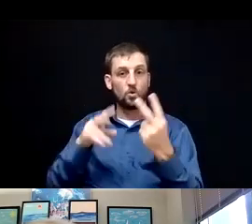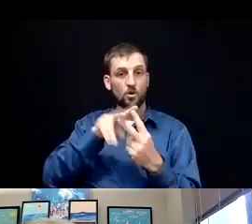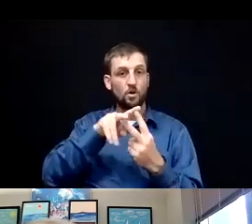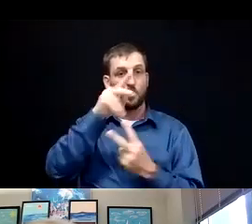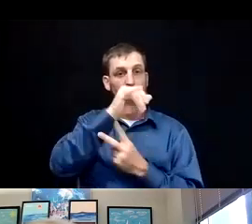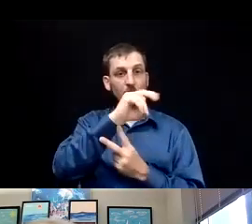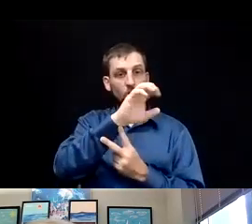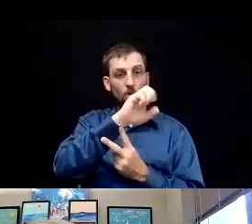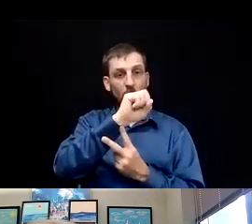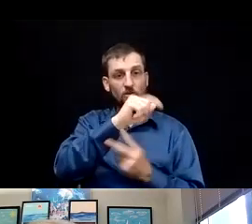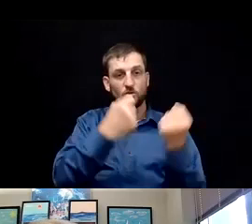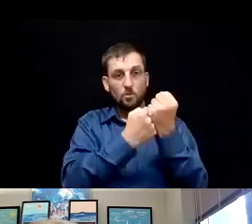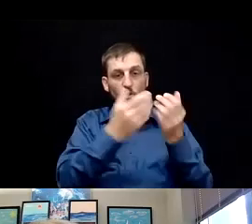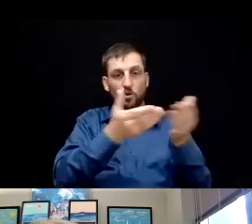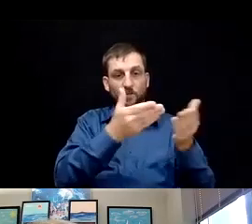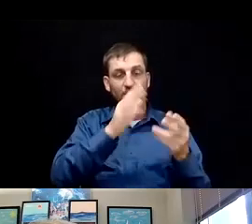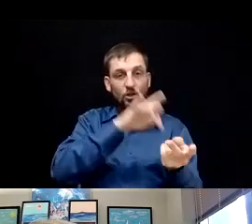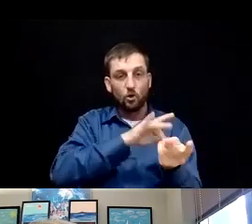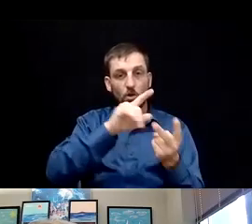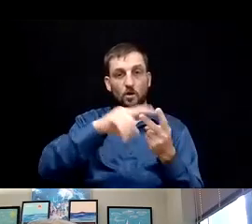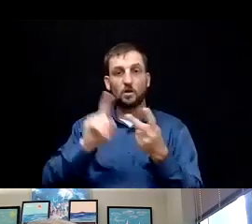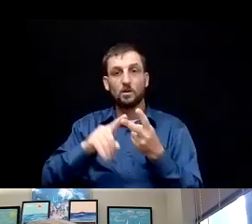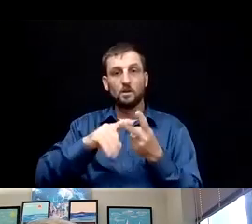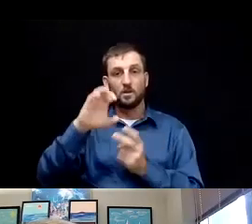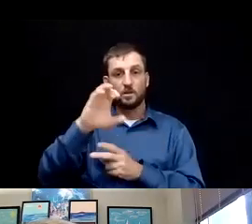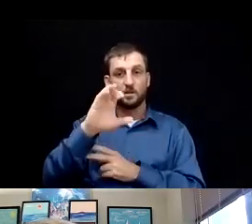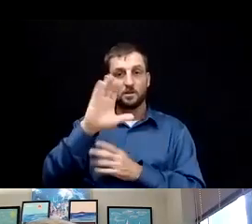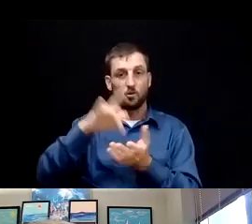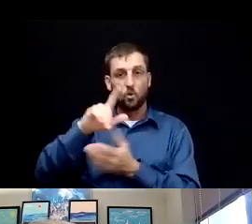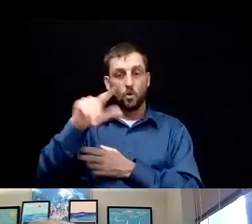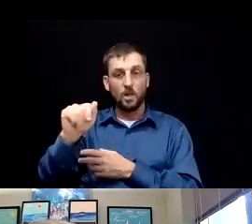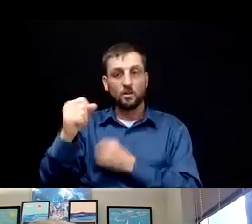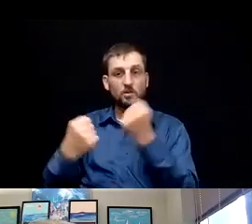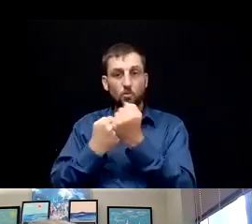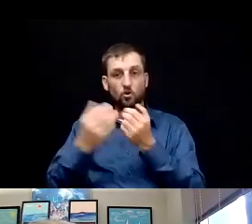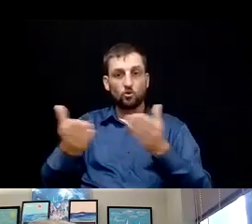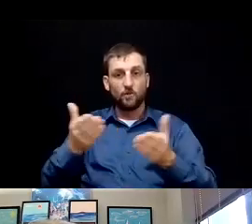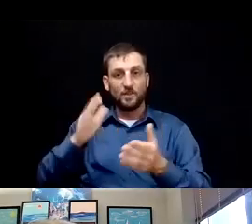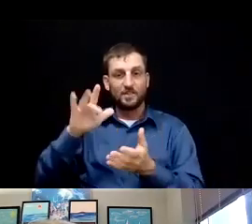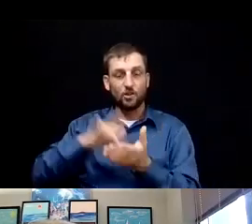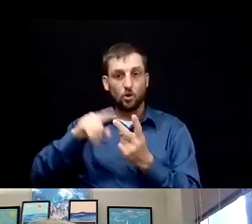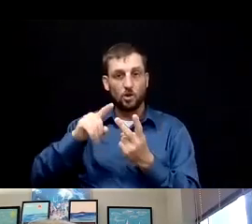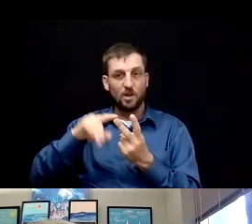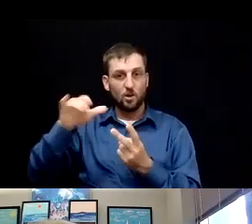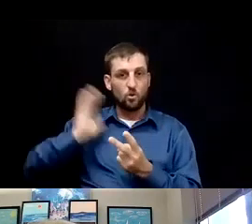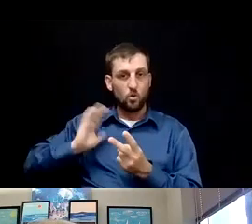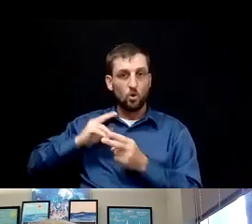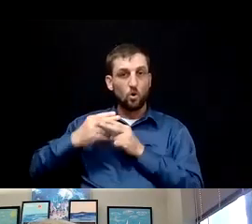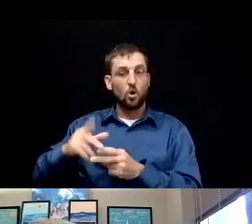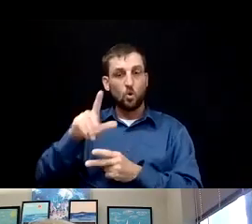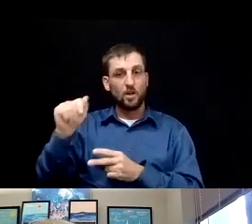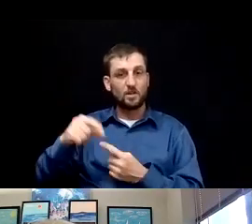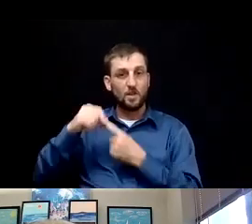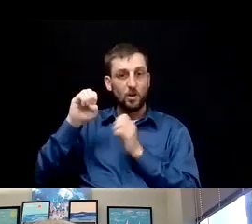and Services Center and Central Louisiana Supports and Services Center. That used to be called Louisiana Special Education, but